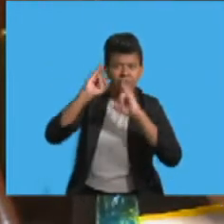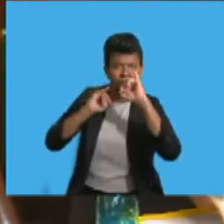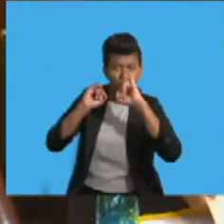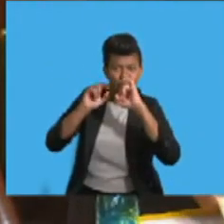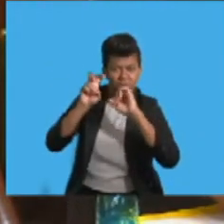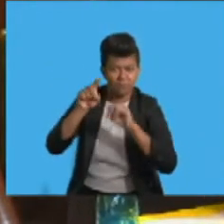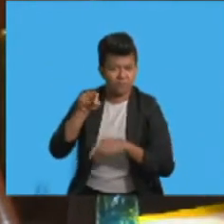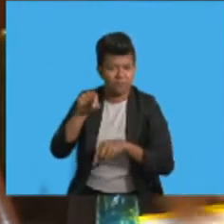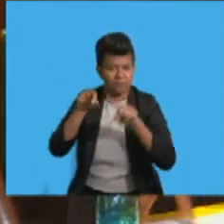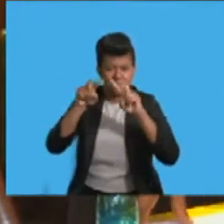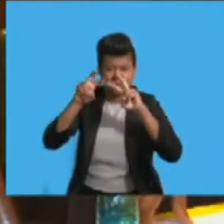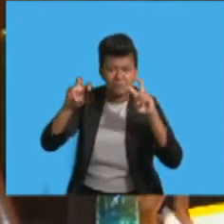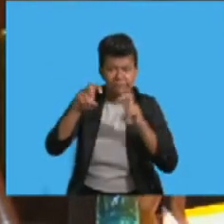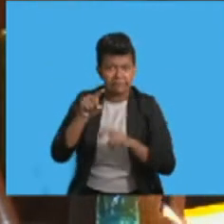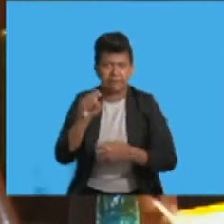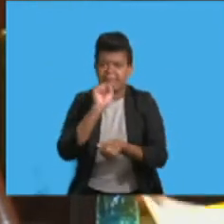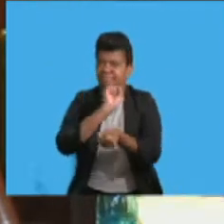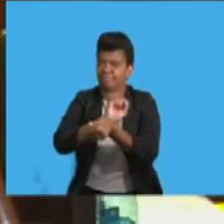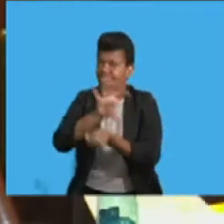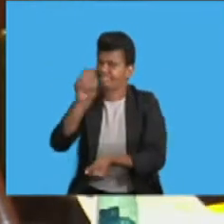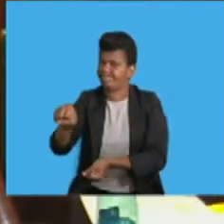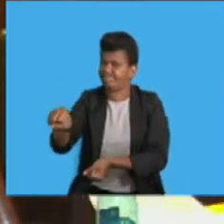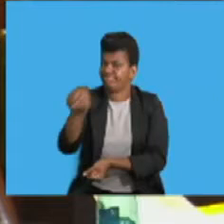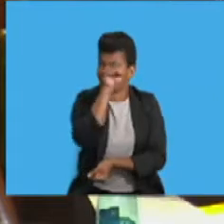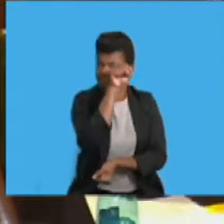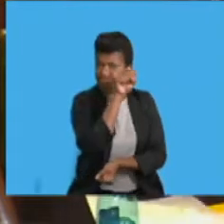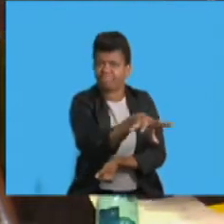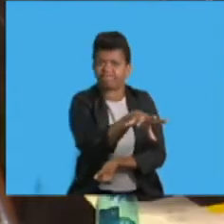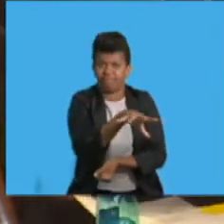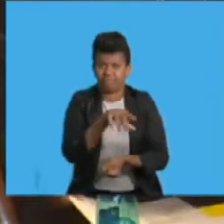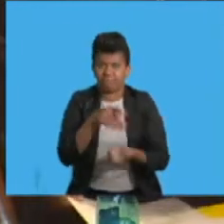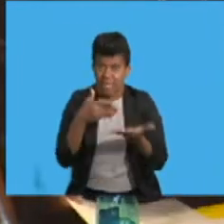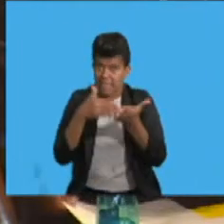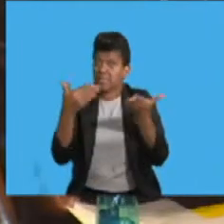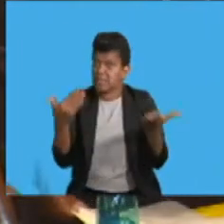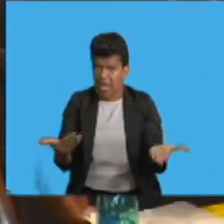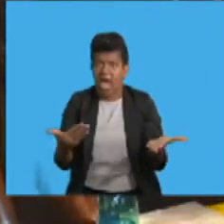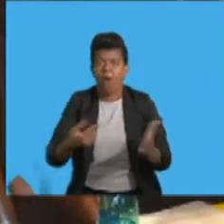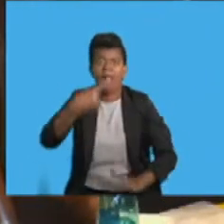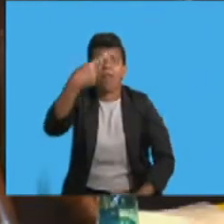Speaker, we have about 11 cases